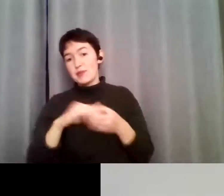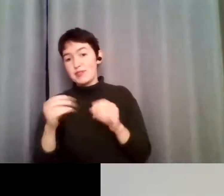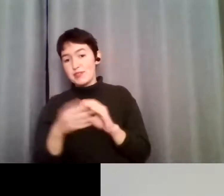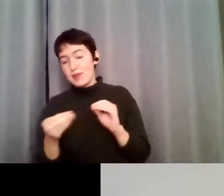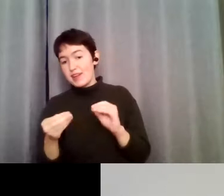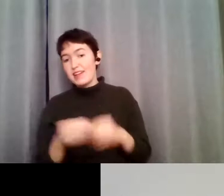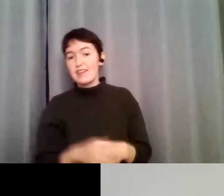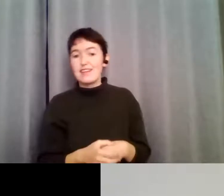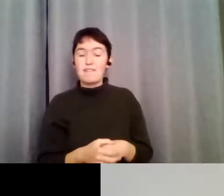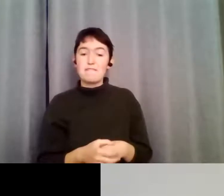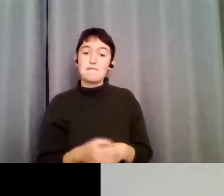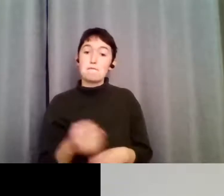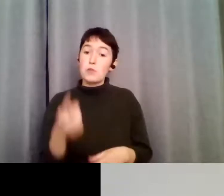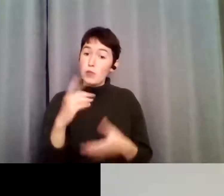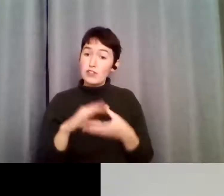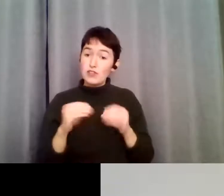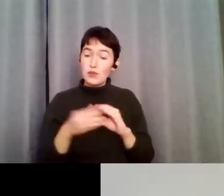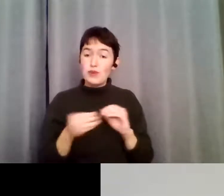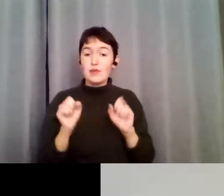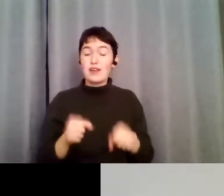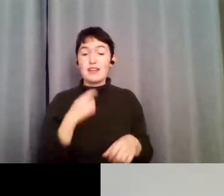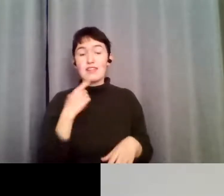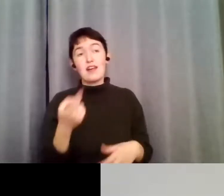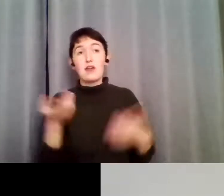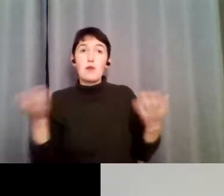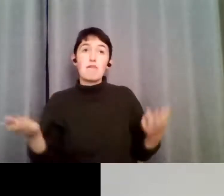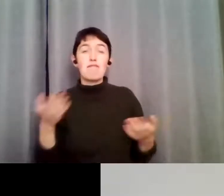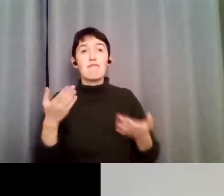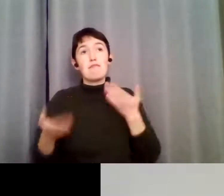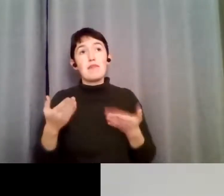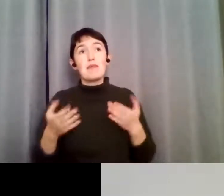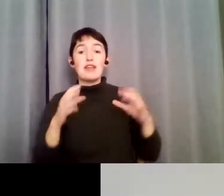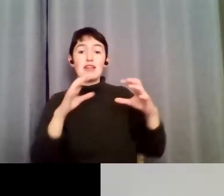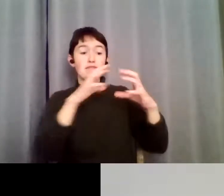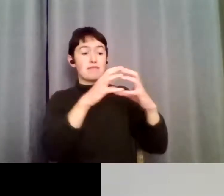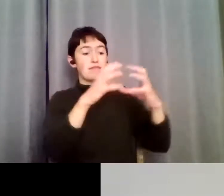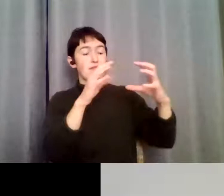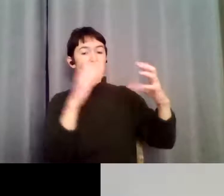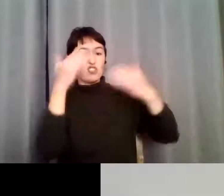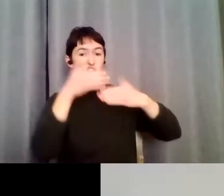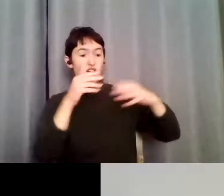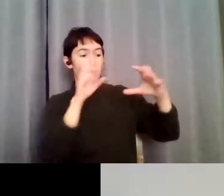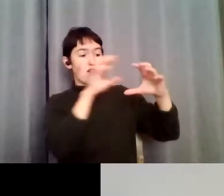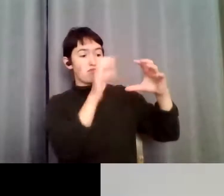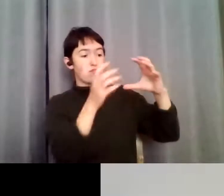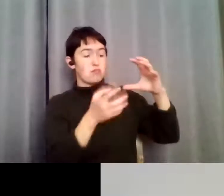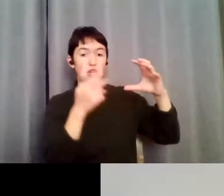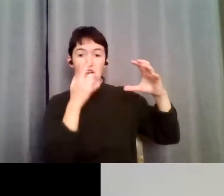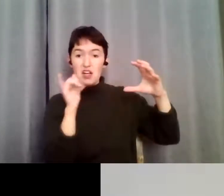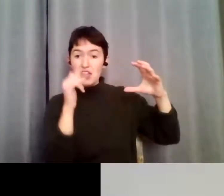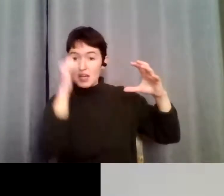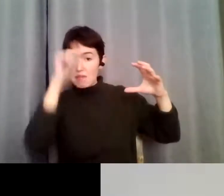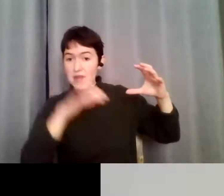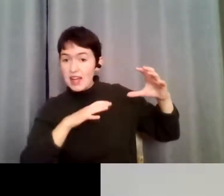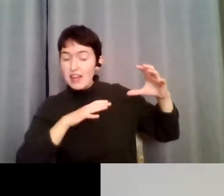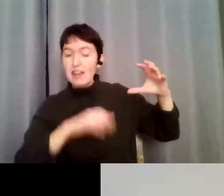so one story you can tell is that maybe those patches look kind of like a man on the moon. So some people might